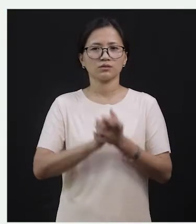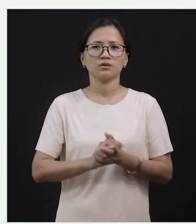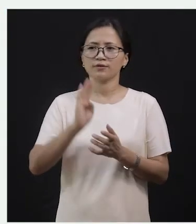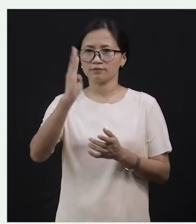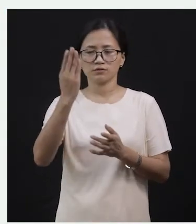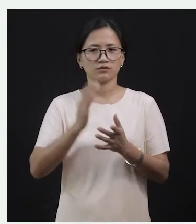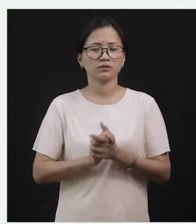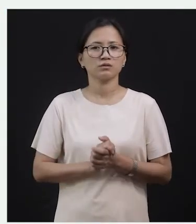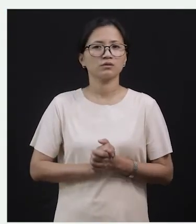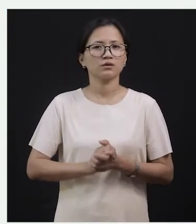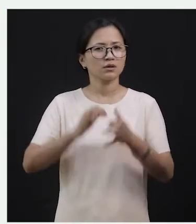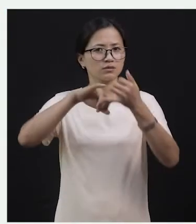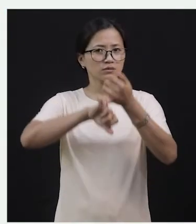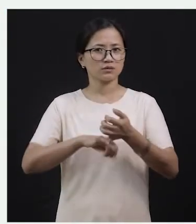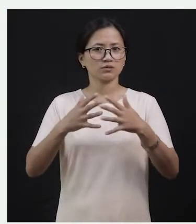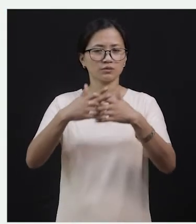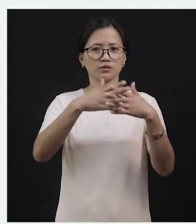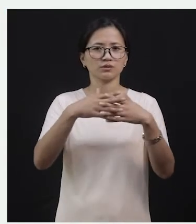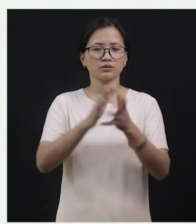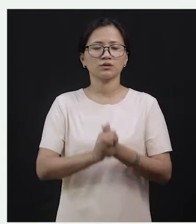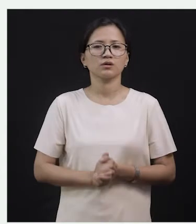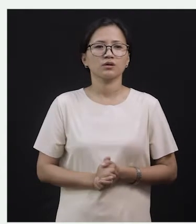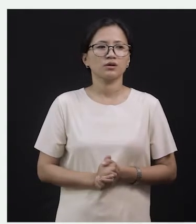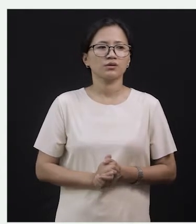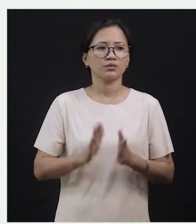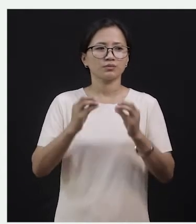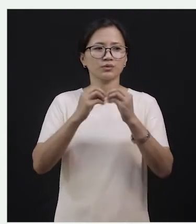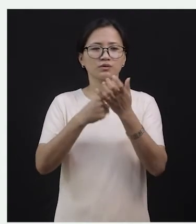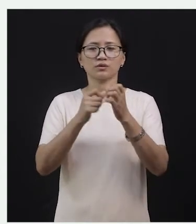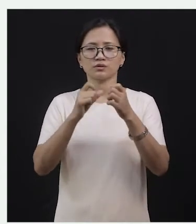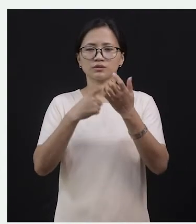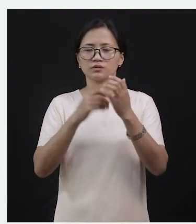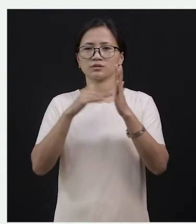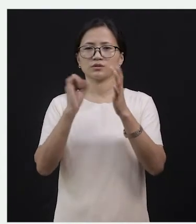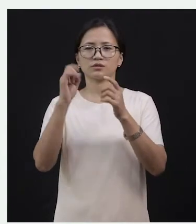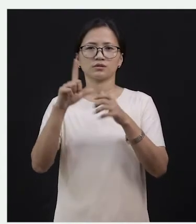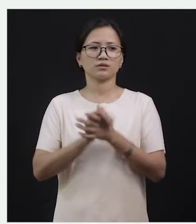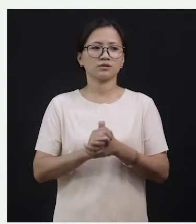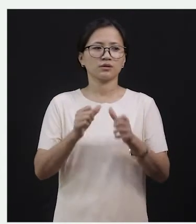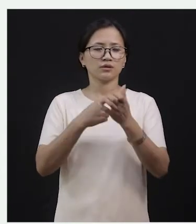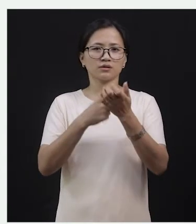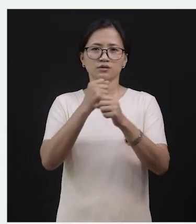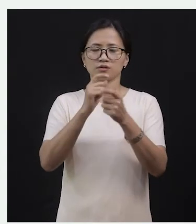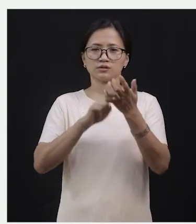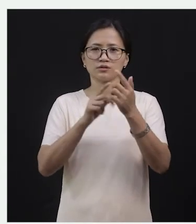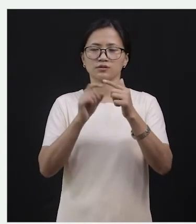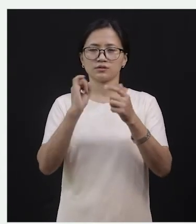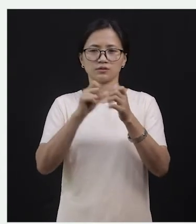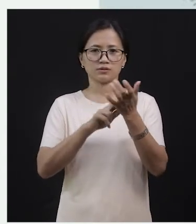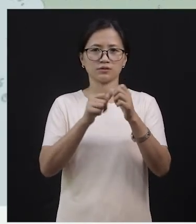Number 4, in South America, we have countries like Brazil, Chile, Argentina.